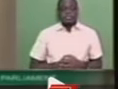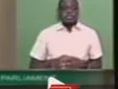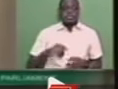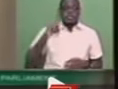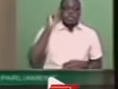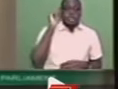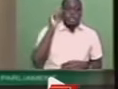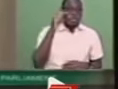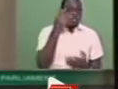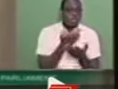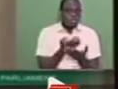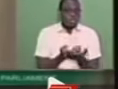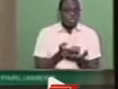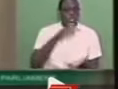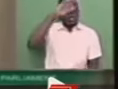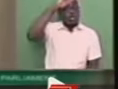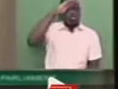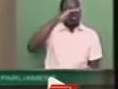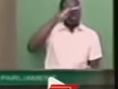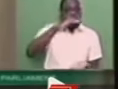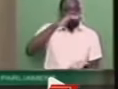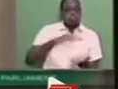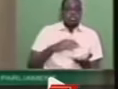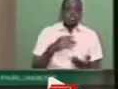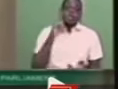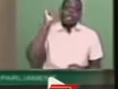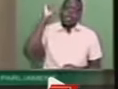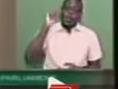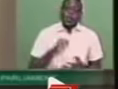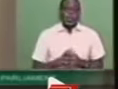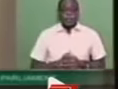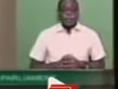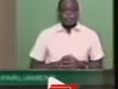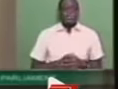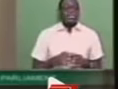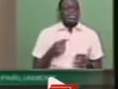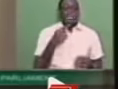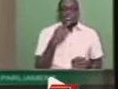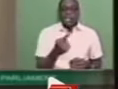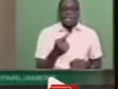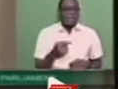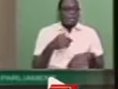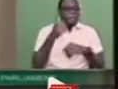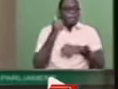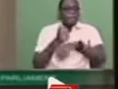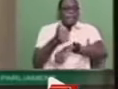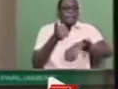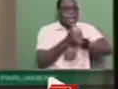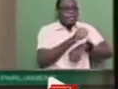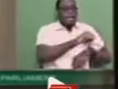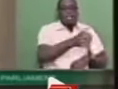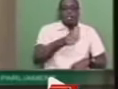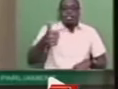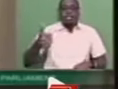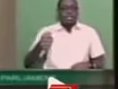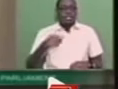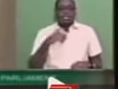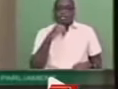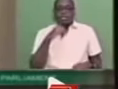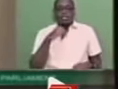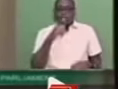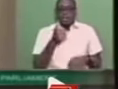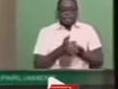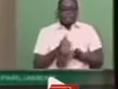blame everything under the sun other than themselves. Today, Trinidad and Tobago has failed and